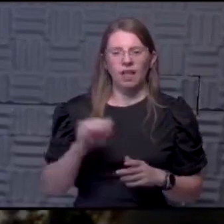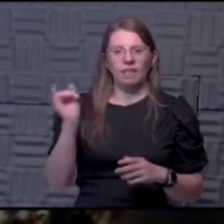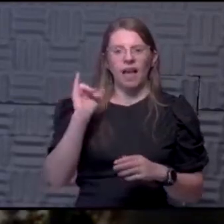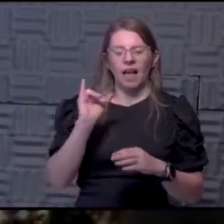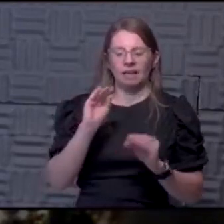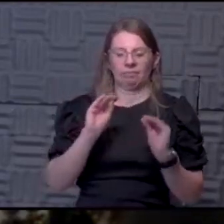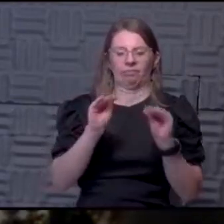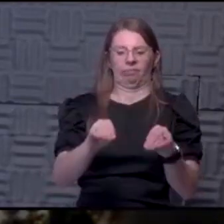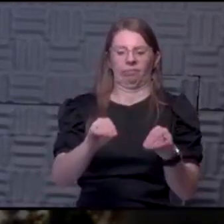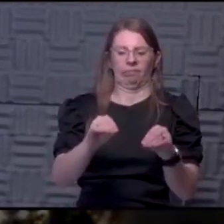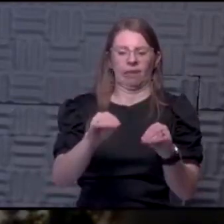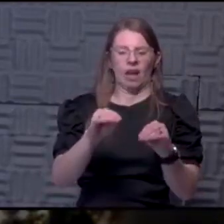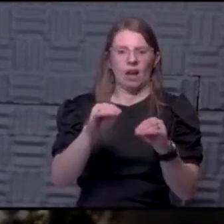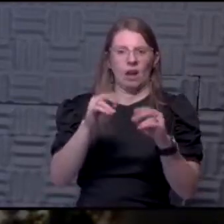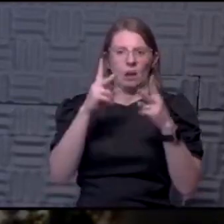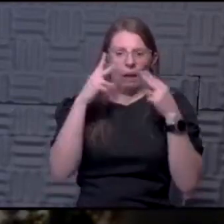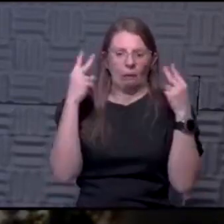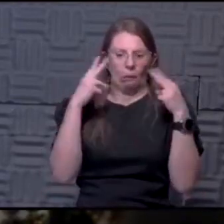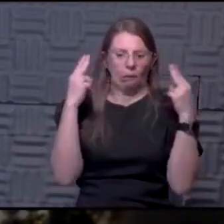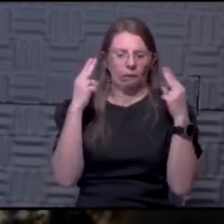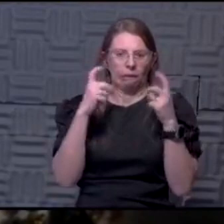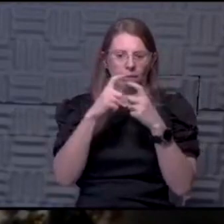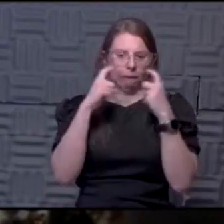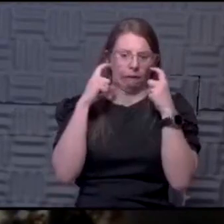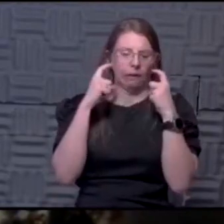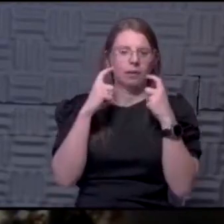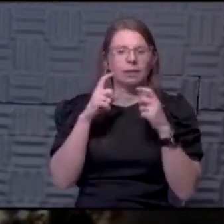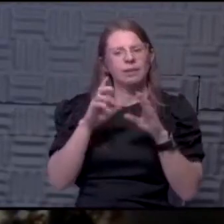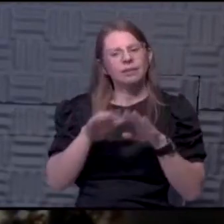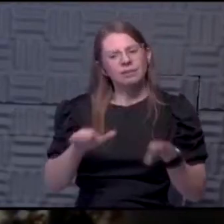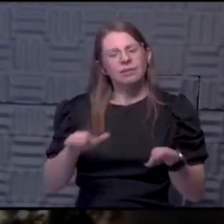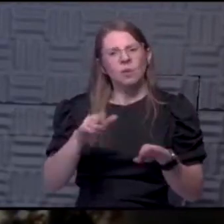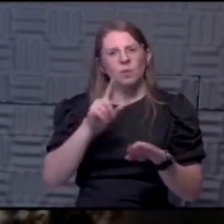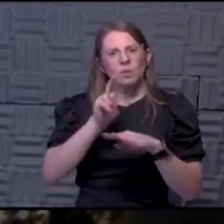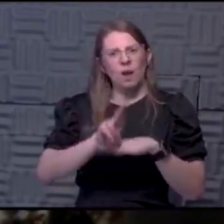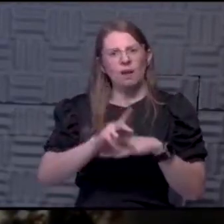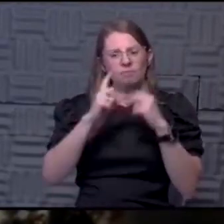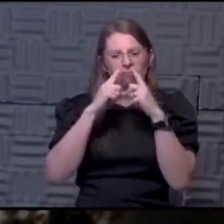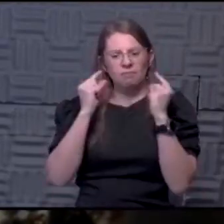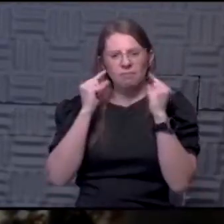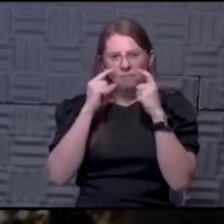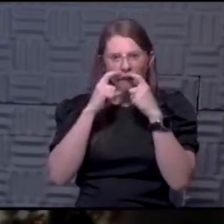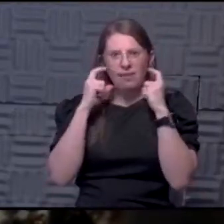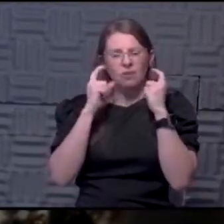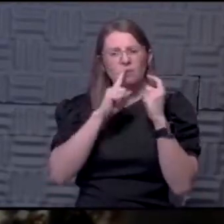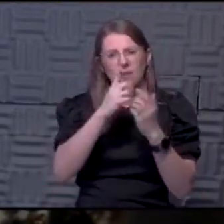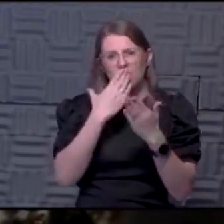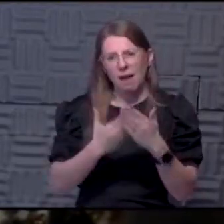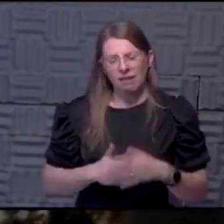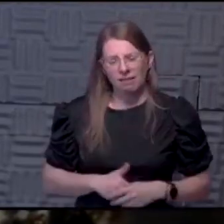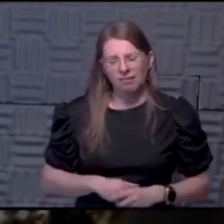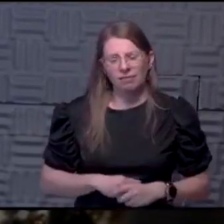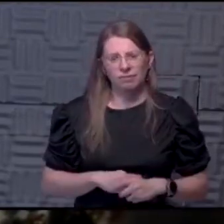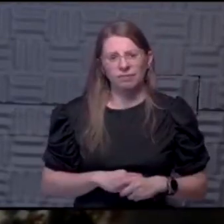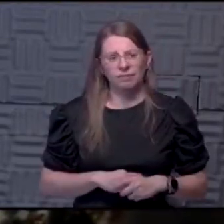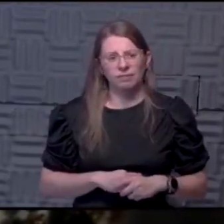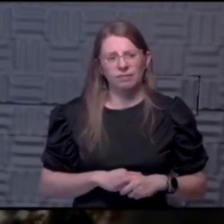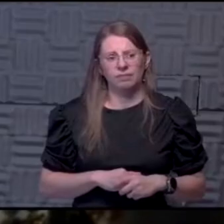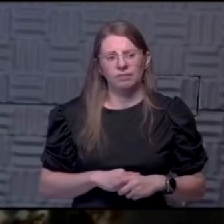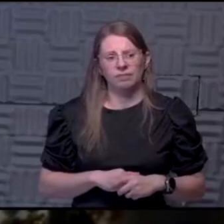or something, kids wear masks really well. And so I think we should not be quick